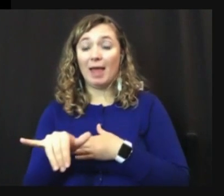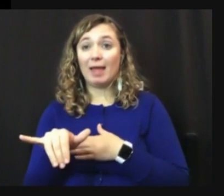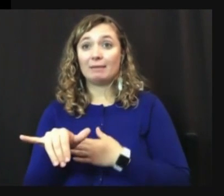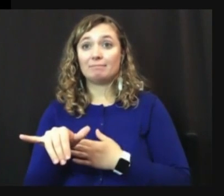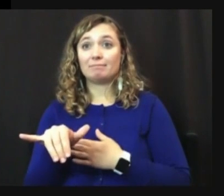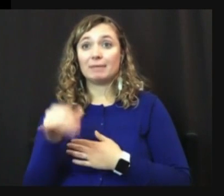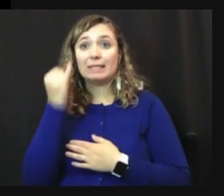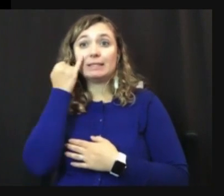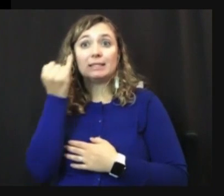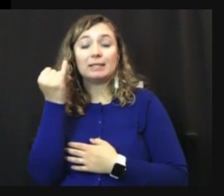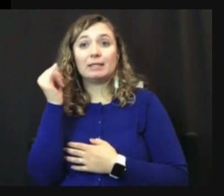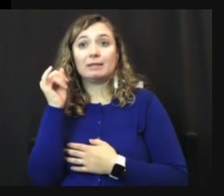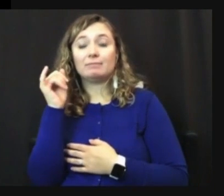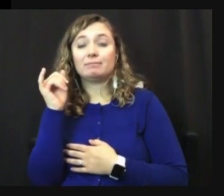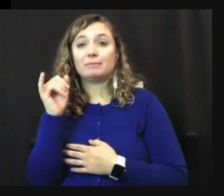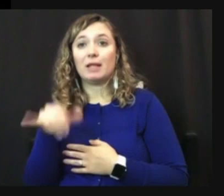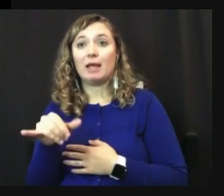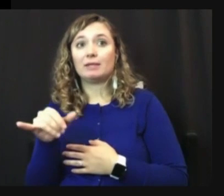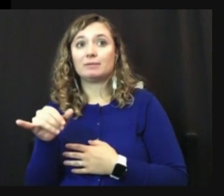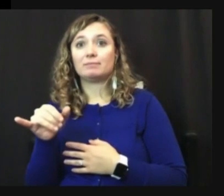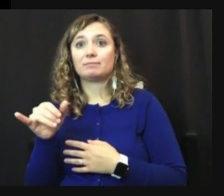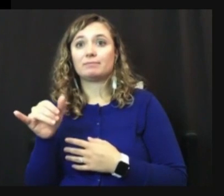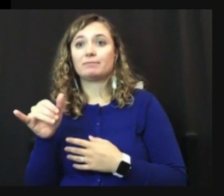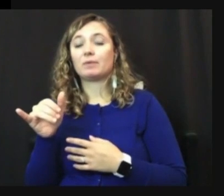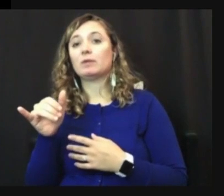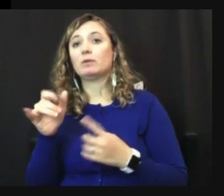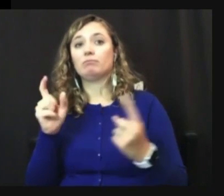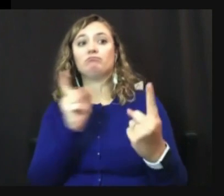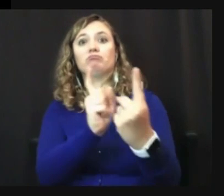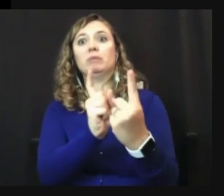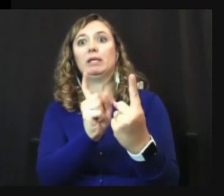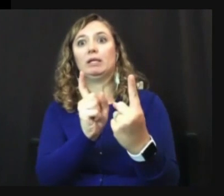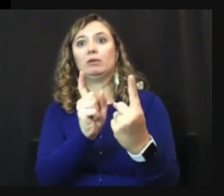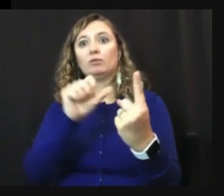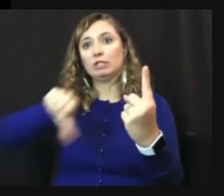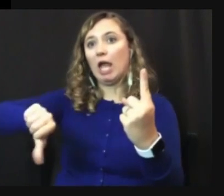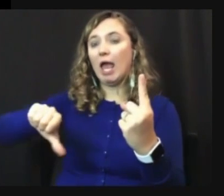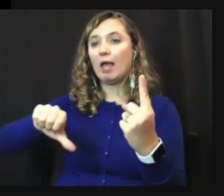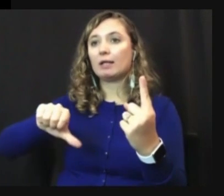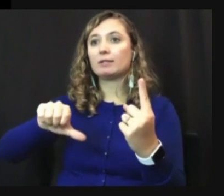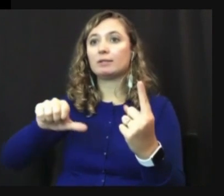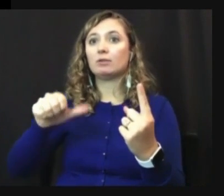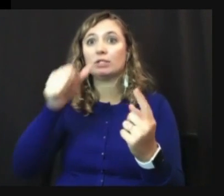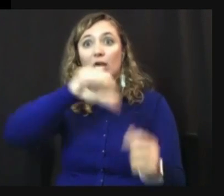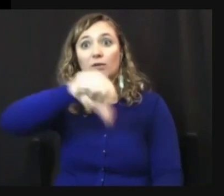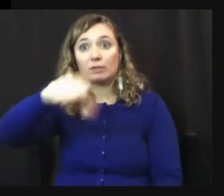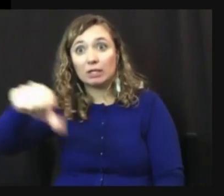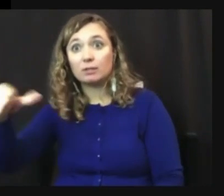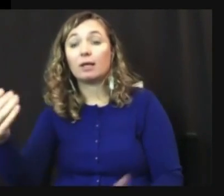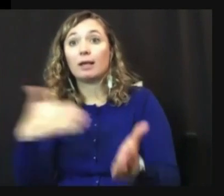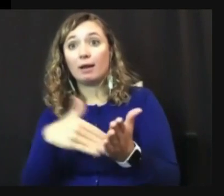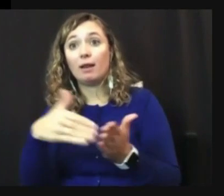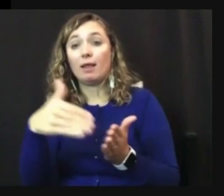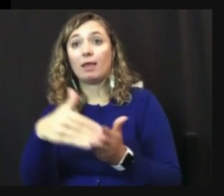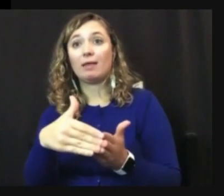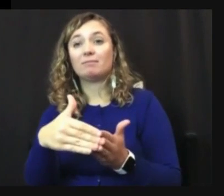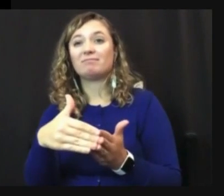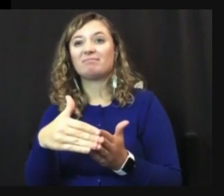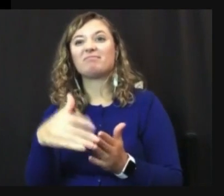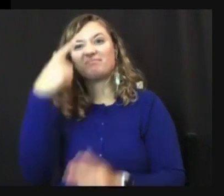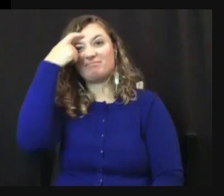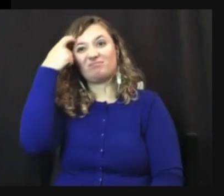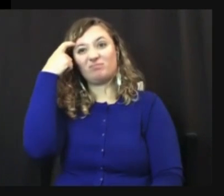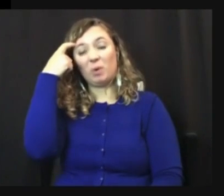that can then create trauma with that autistic child if they've been rejected by many people over and over again.